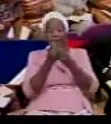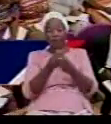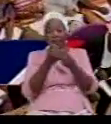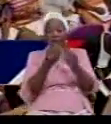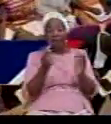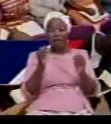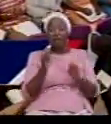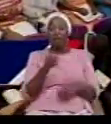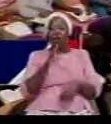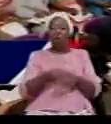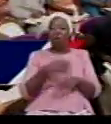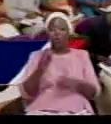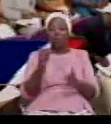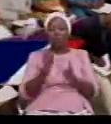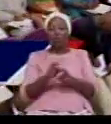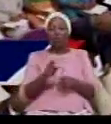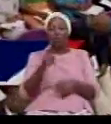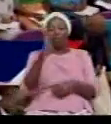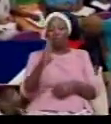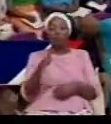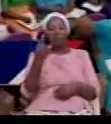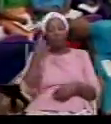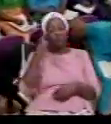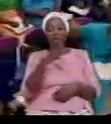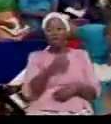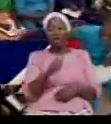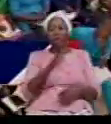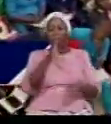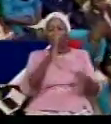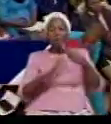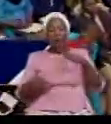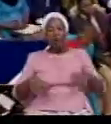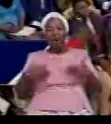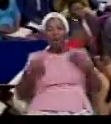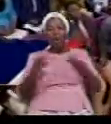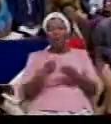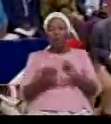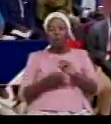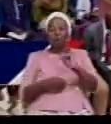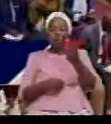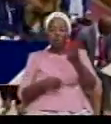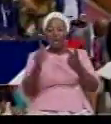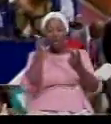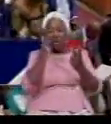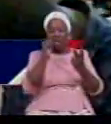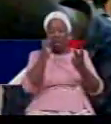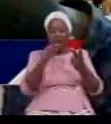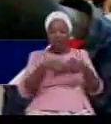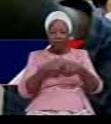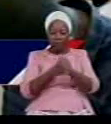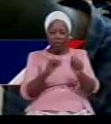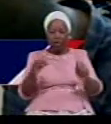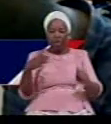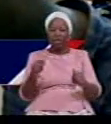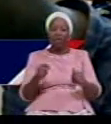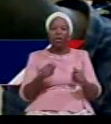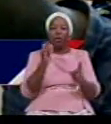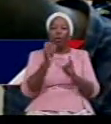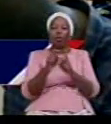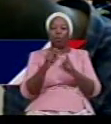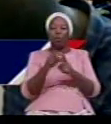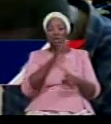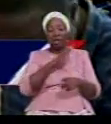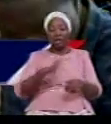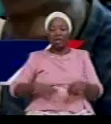Number two, daily following the word. Christ is the word. Daily following the word for